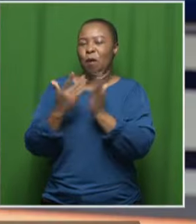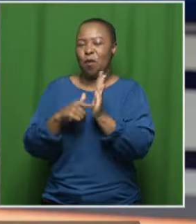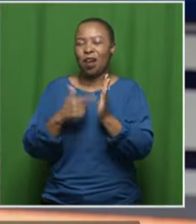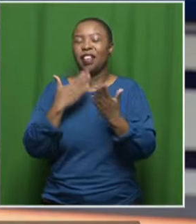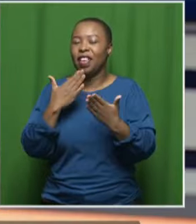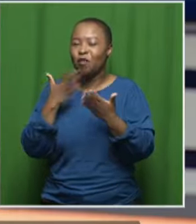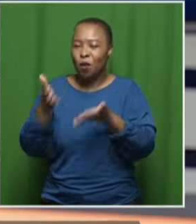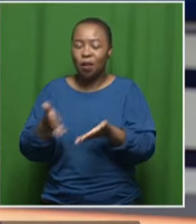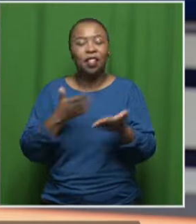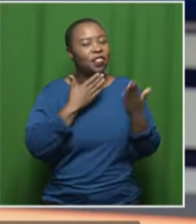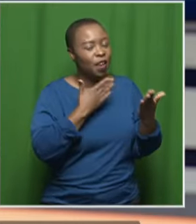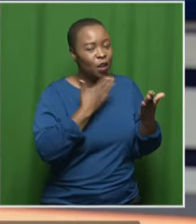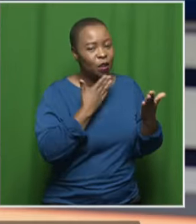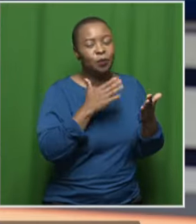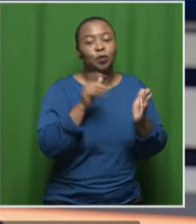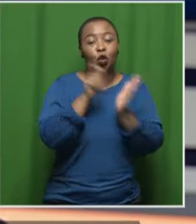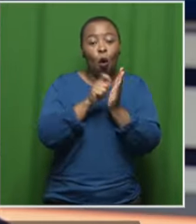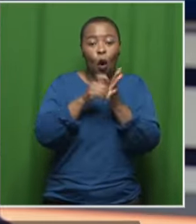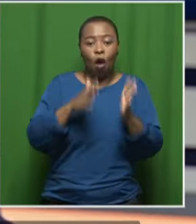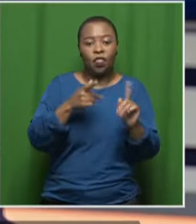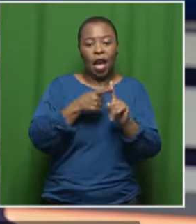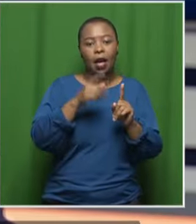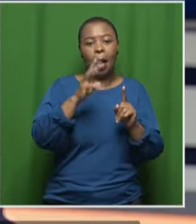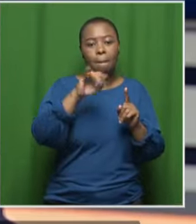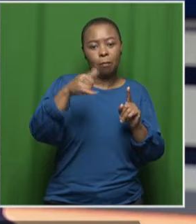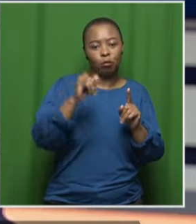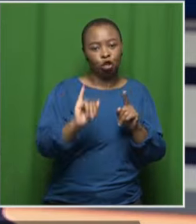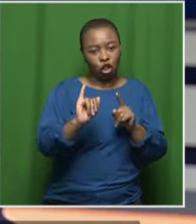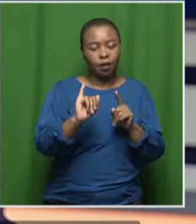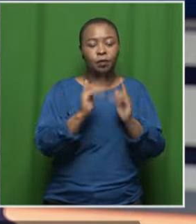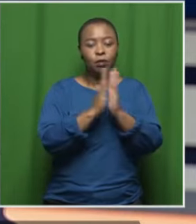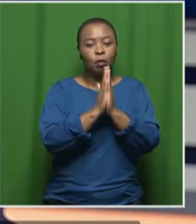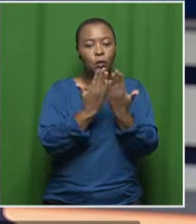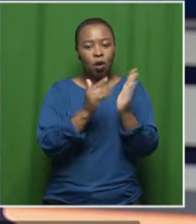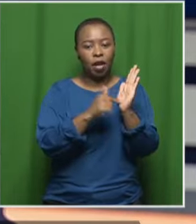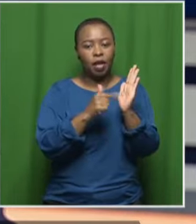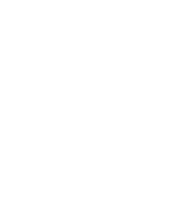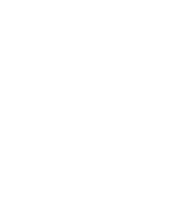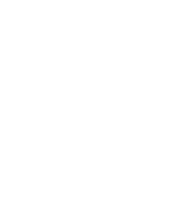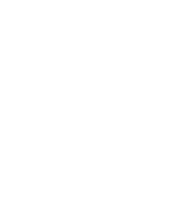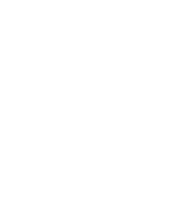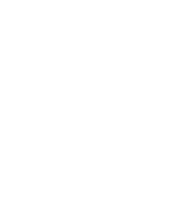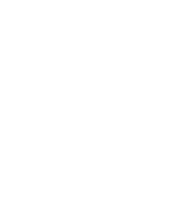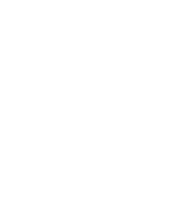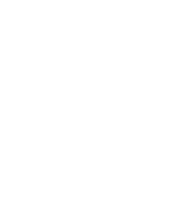that was former ambassador and author Ms. Sikose Mji speaking to us about her memoir titled On the Stage of Time.